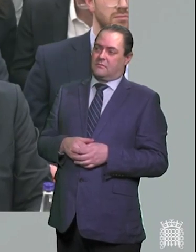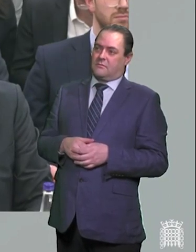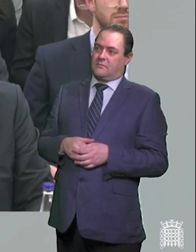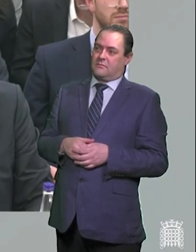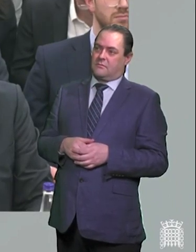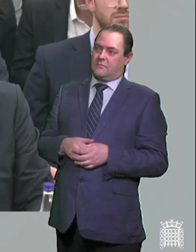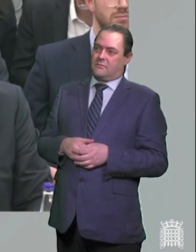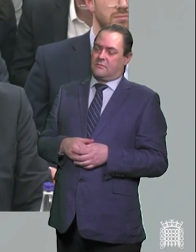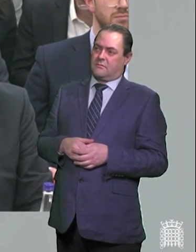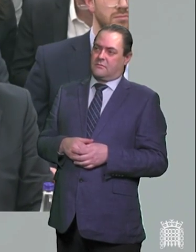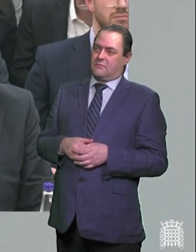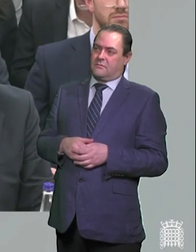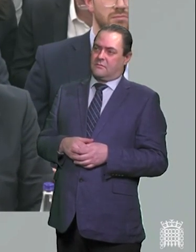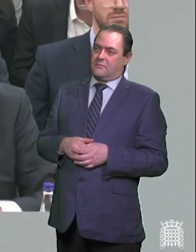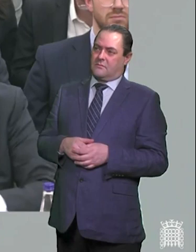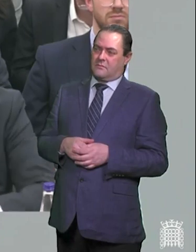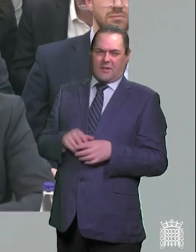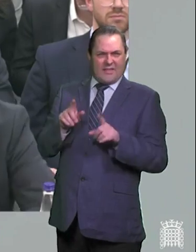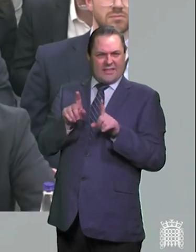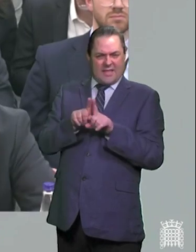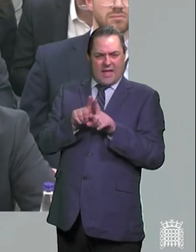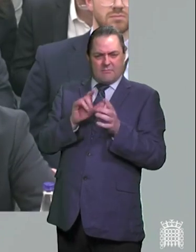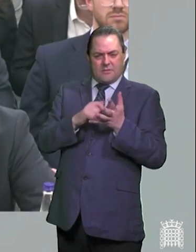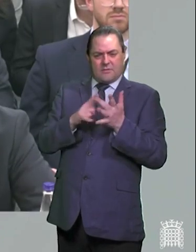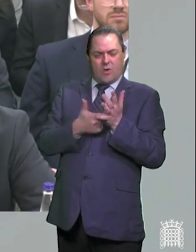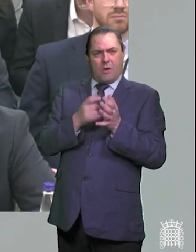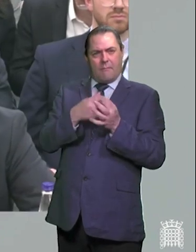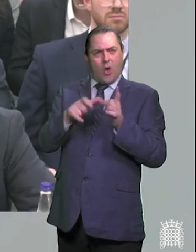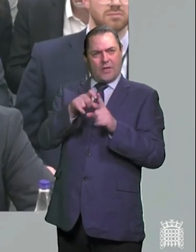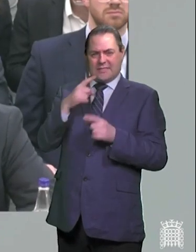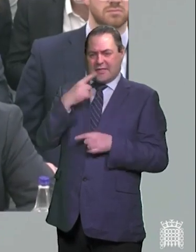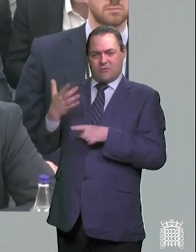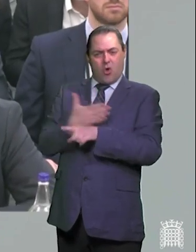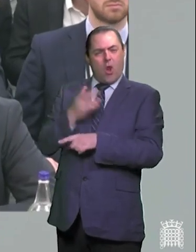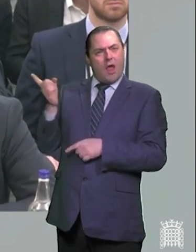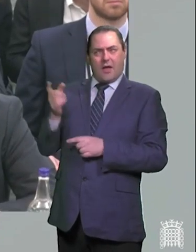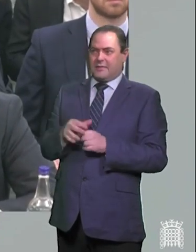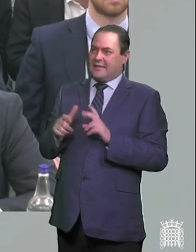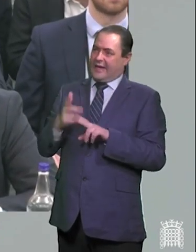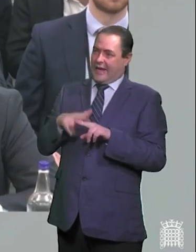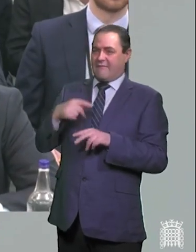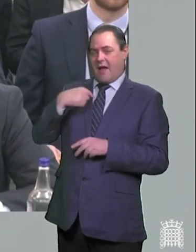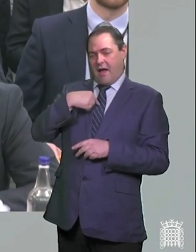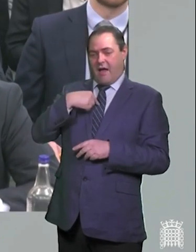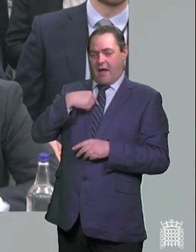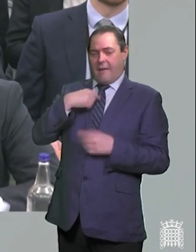perhaps it would have, as I think Sir Bernard said earlier on, perhaps if I'd